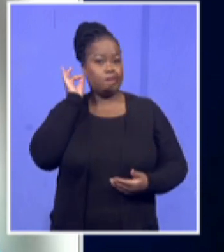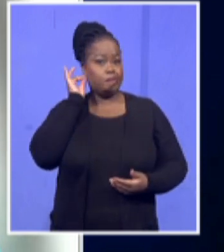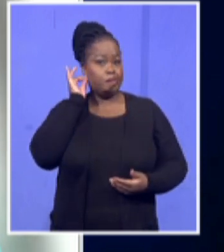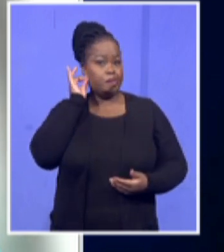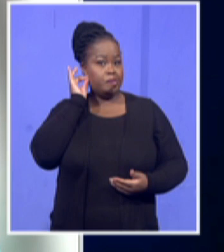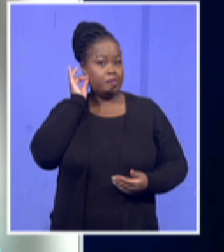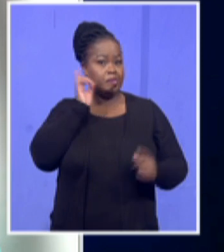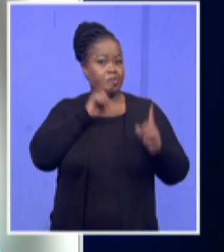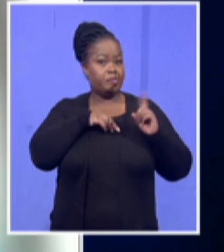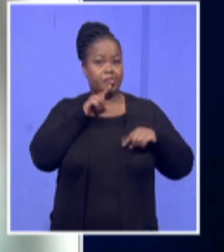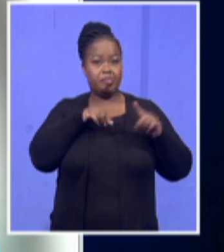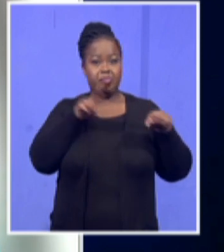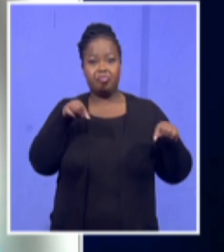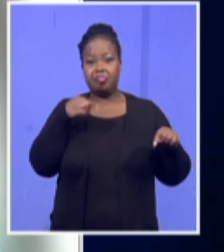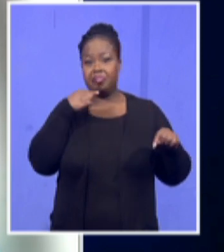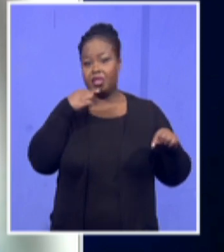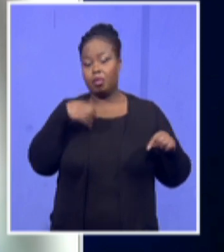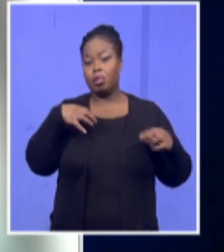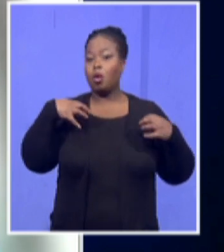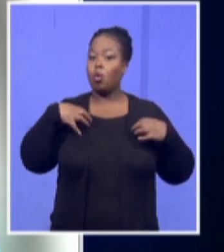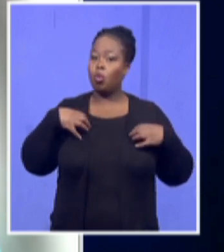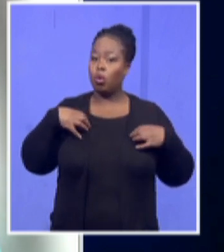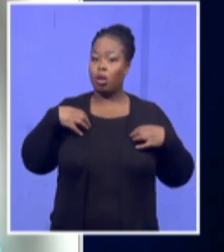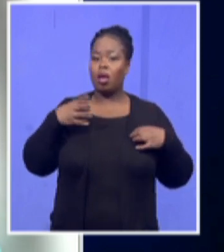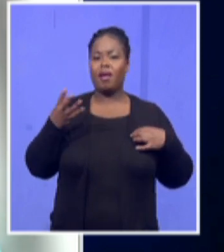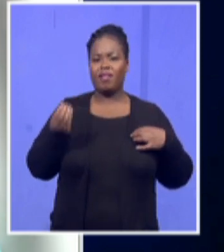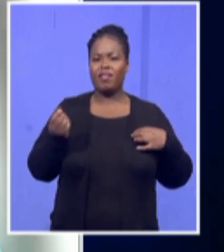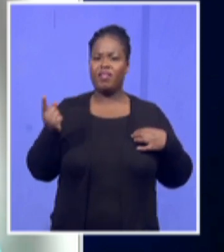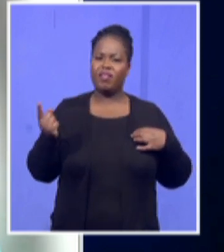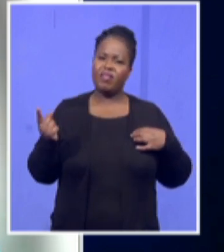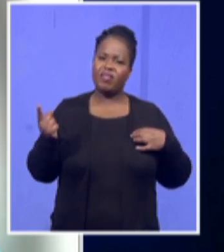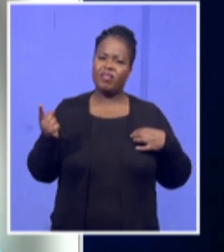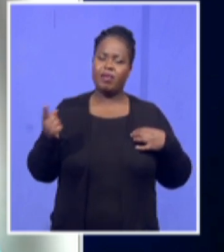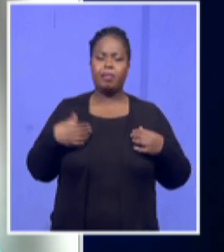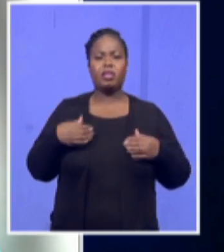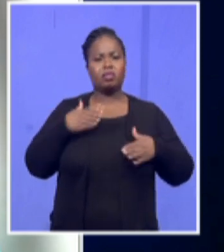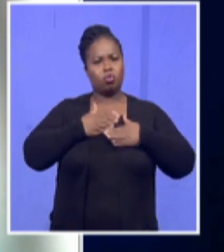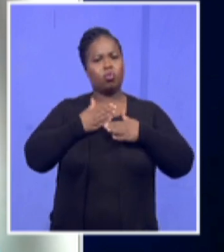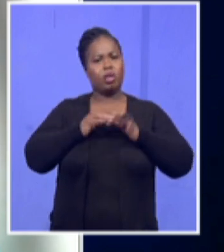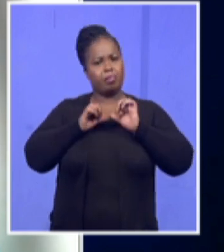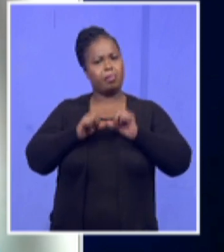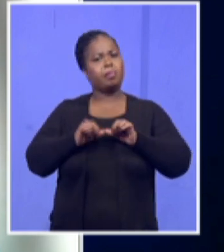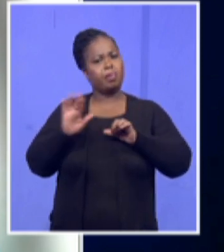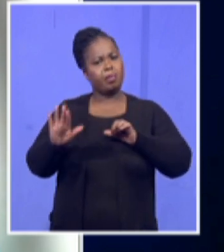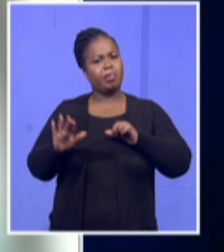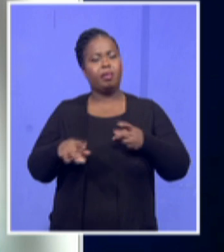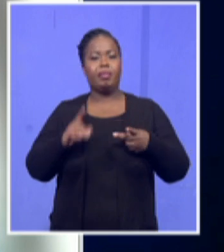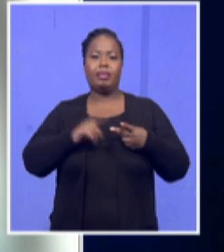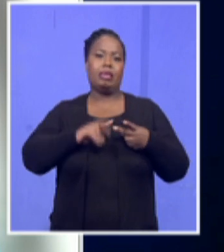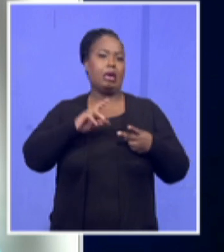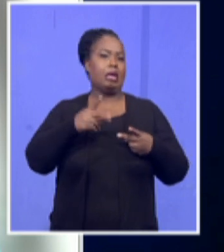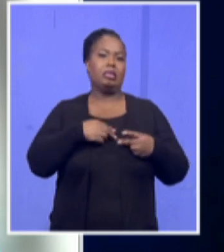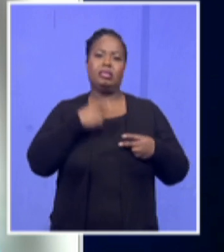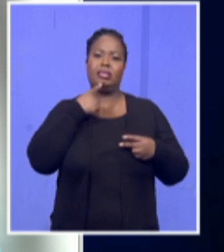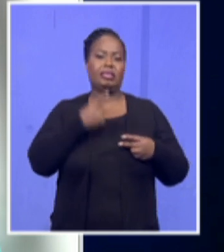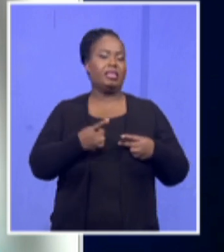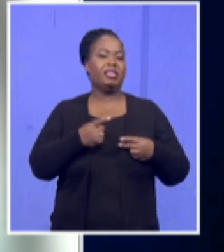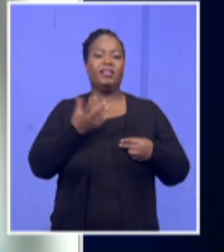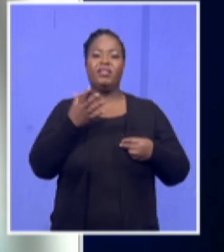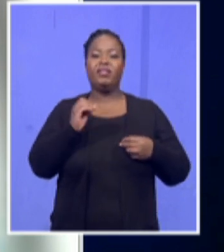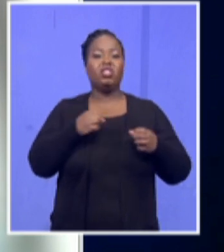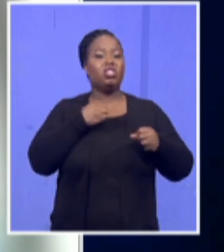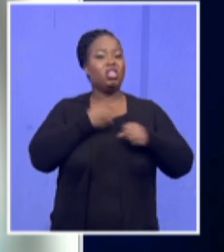signals that it is a mine that is operating. I've also heard that it's a mine that hasn't been on operation for the last 50